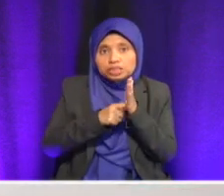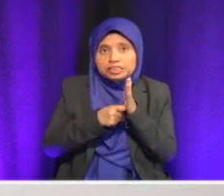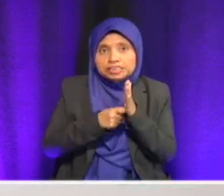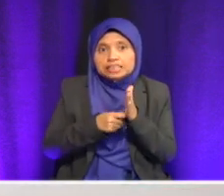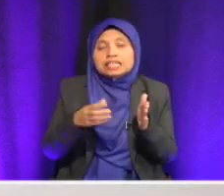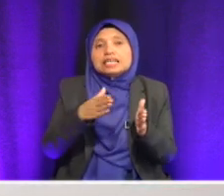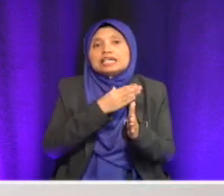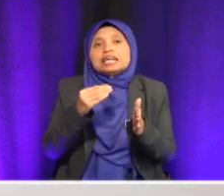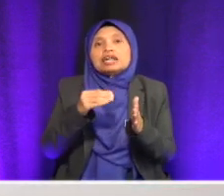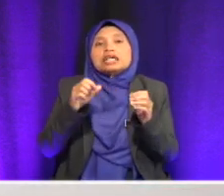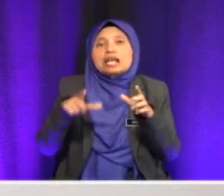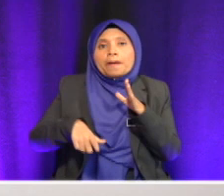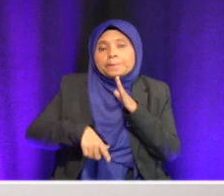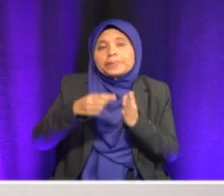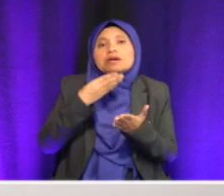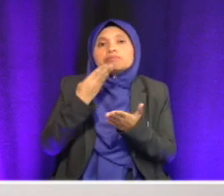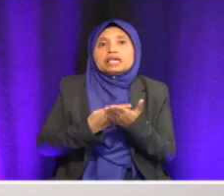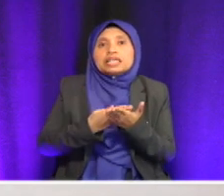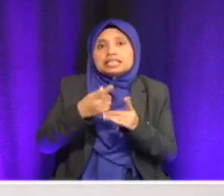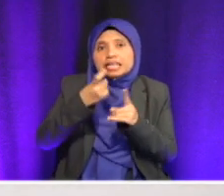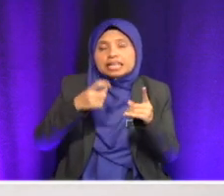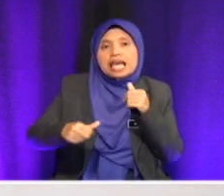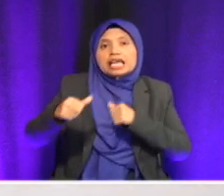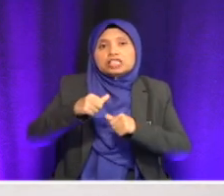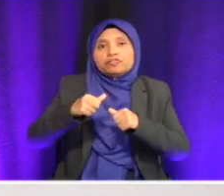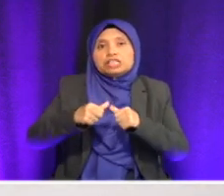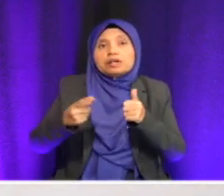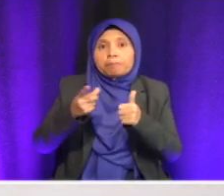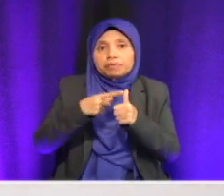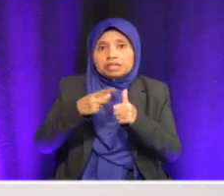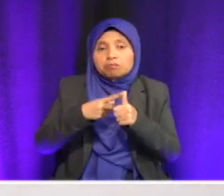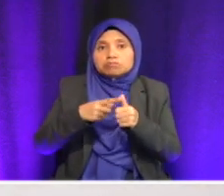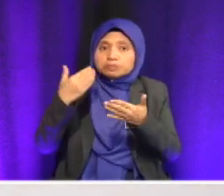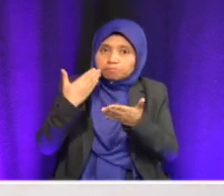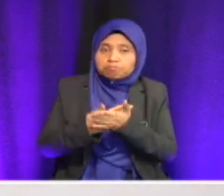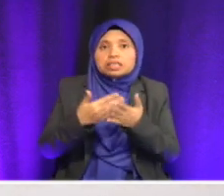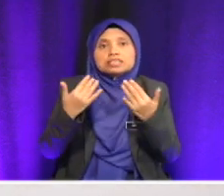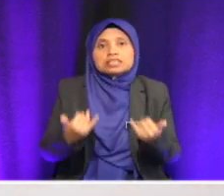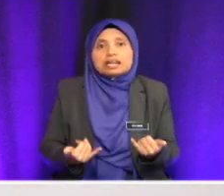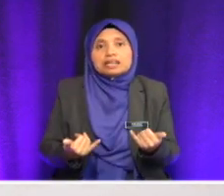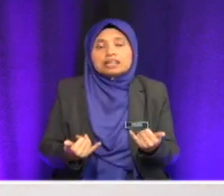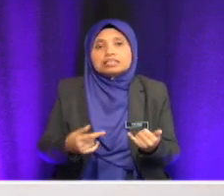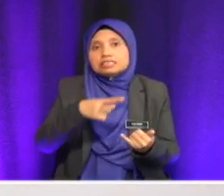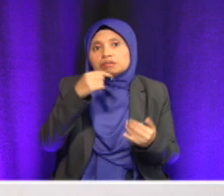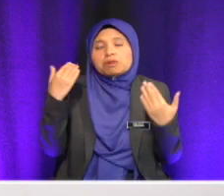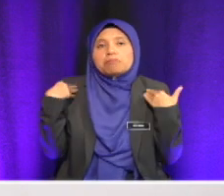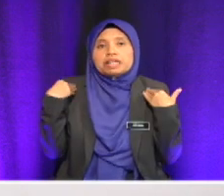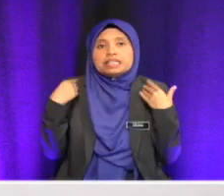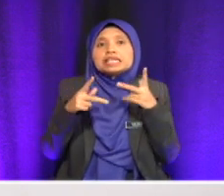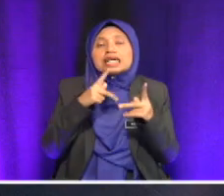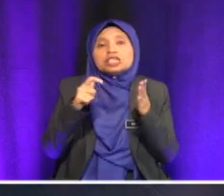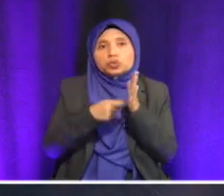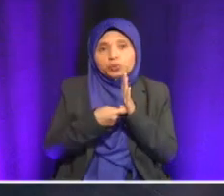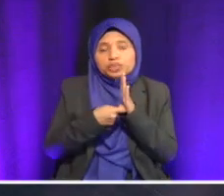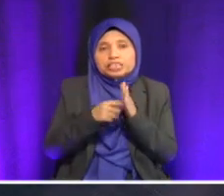progress better than the first activity just now. So I Wow. think they have familiarized themselves with keyword identification from Right. the question and the